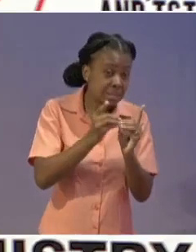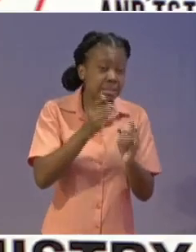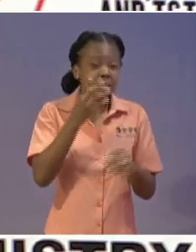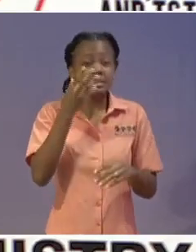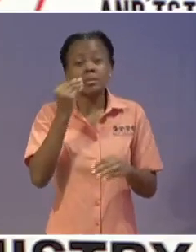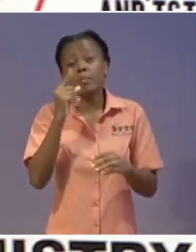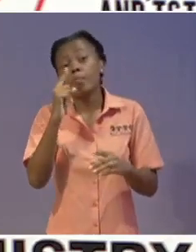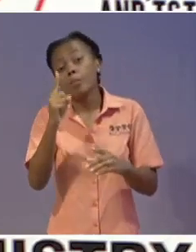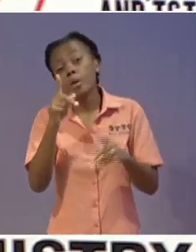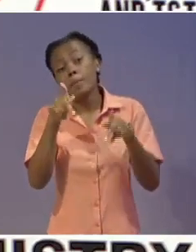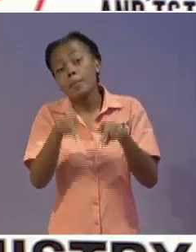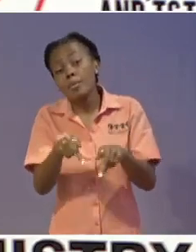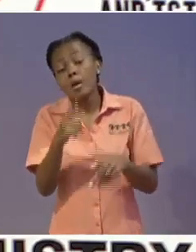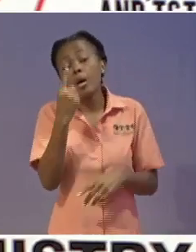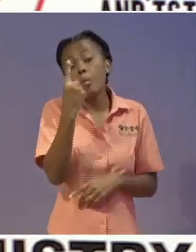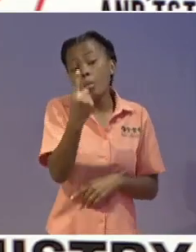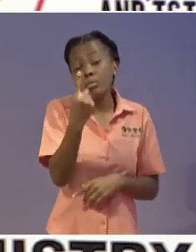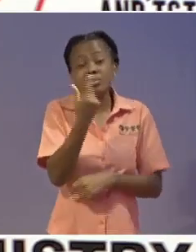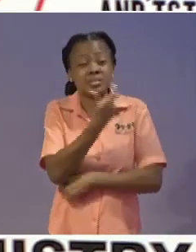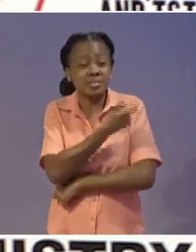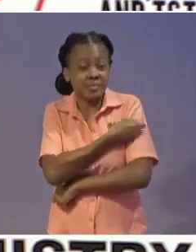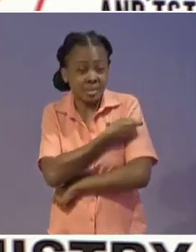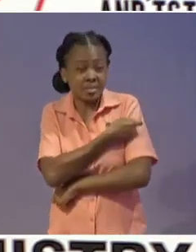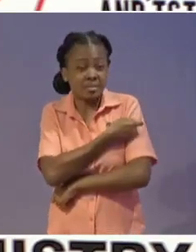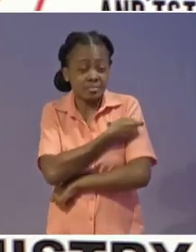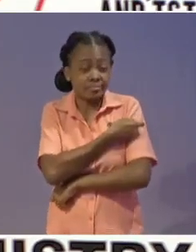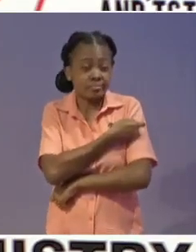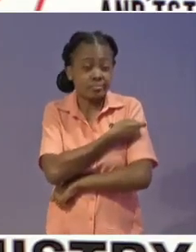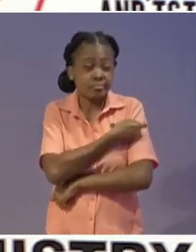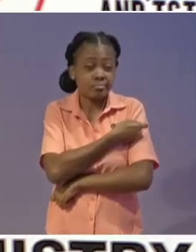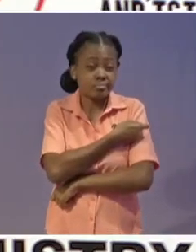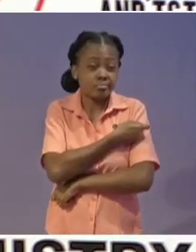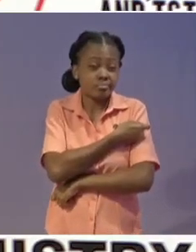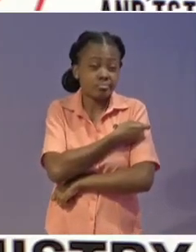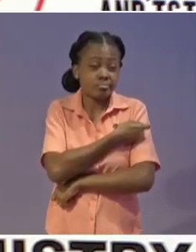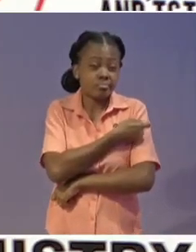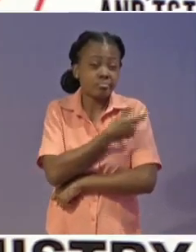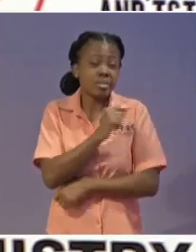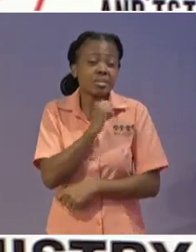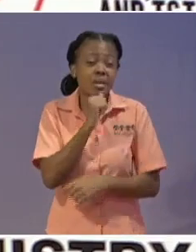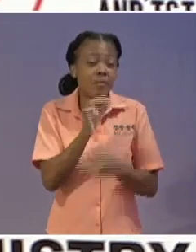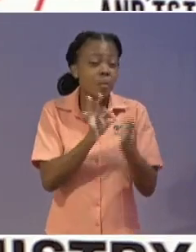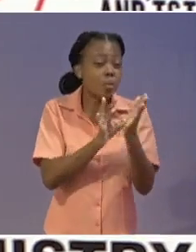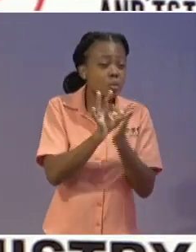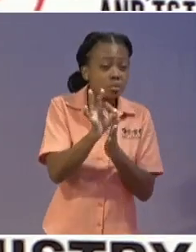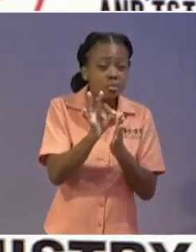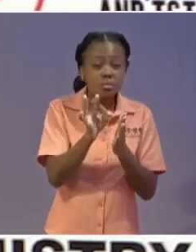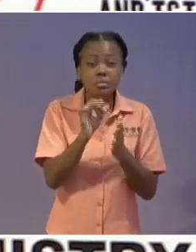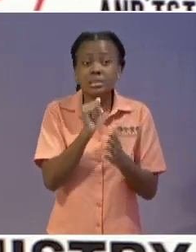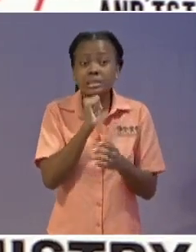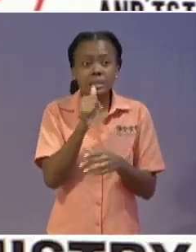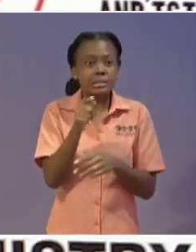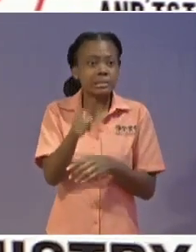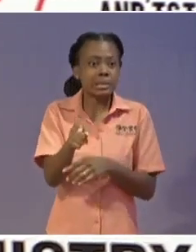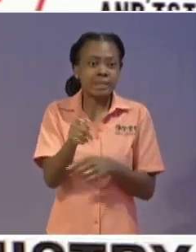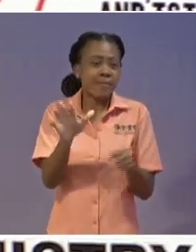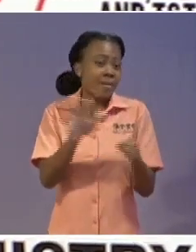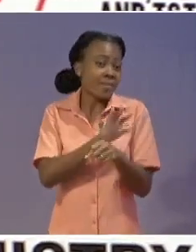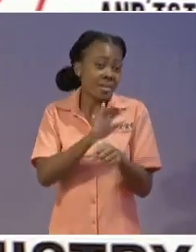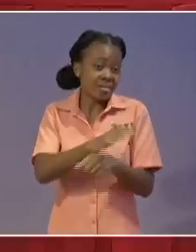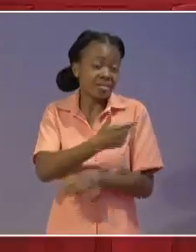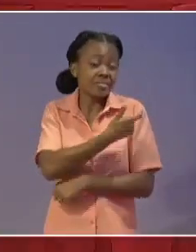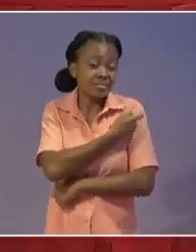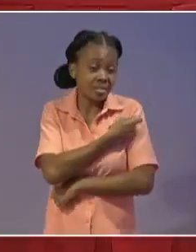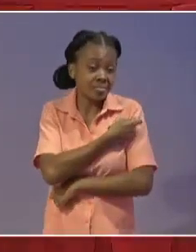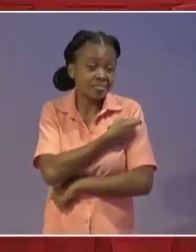no doses will be counted, both of them, as not fully vaccinated in our category. So Dr. Hines? Okay, and just to expand on that, and the reason